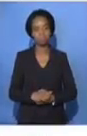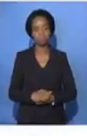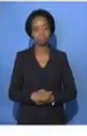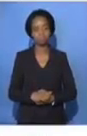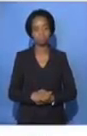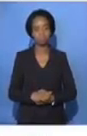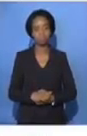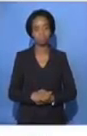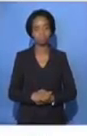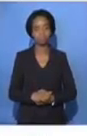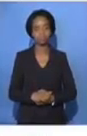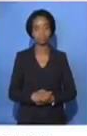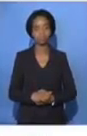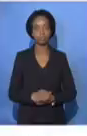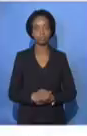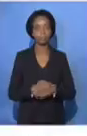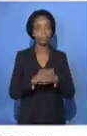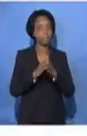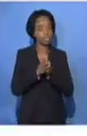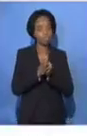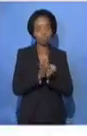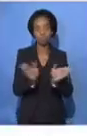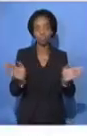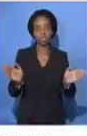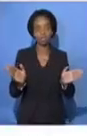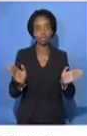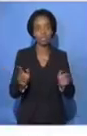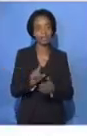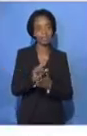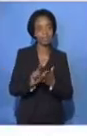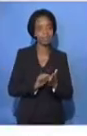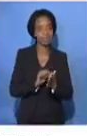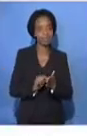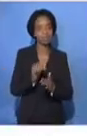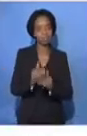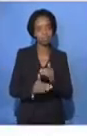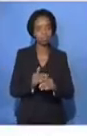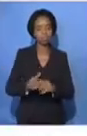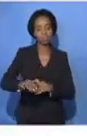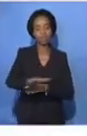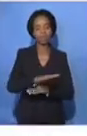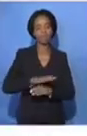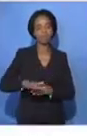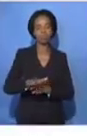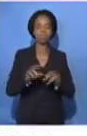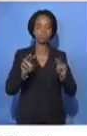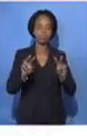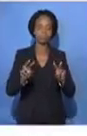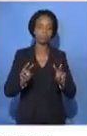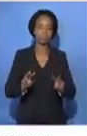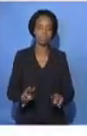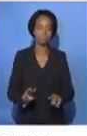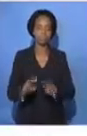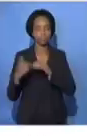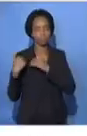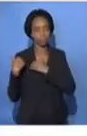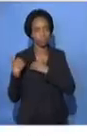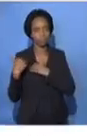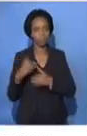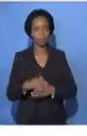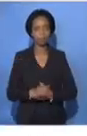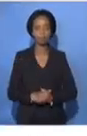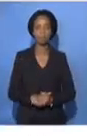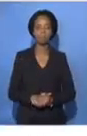Generally, polling took place in a peaceful and secure environment. Now, the